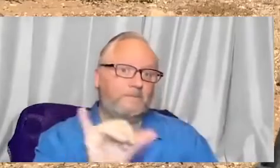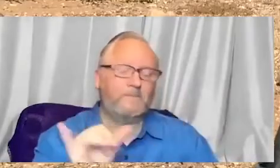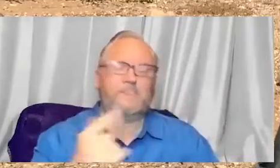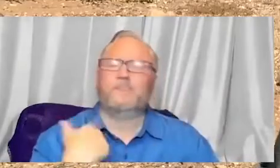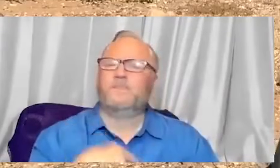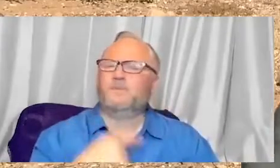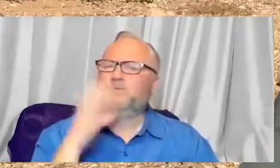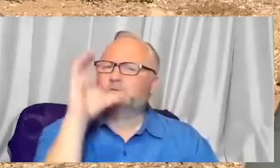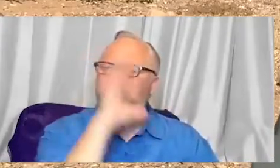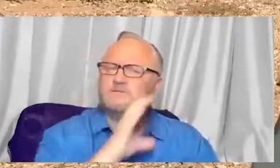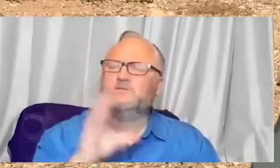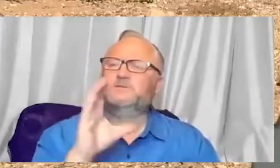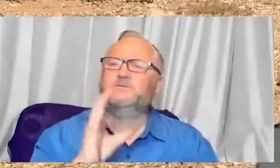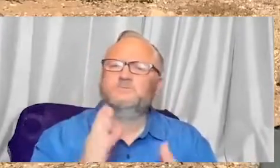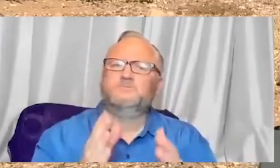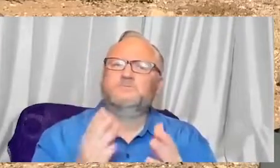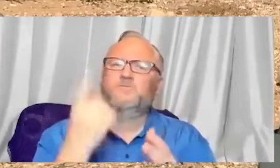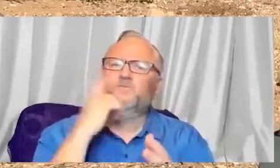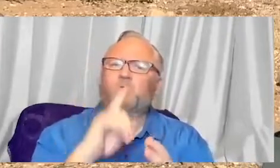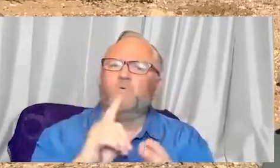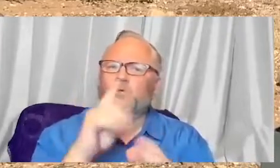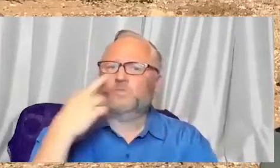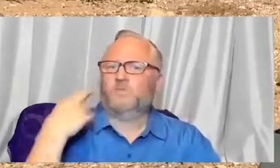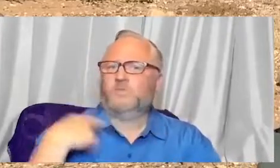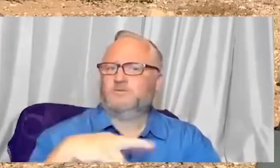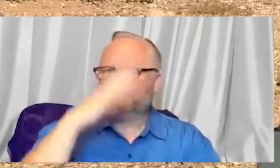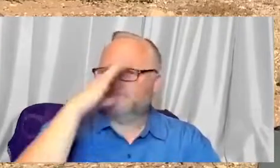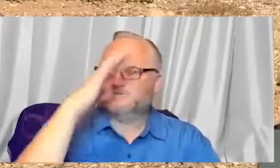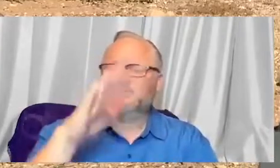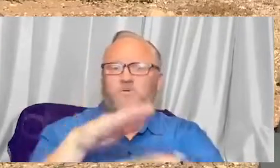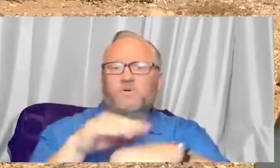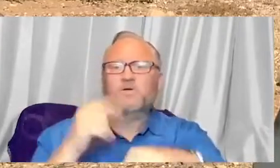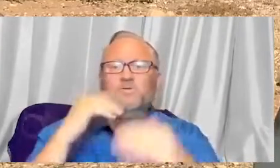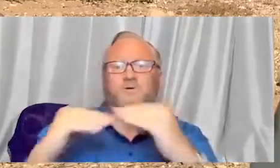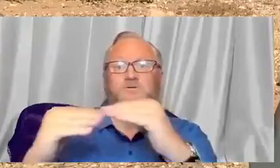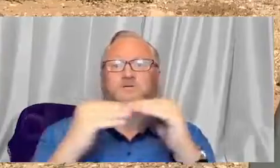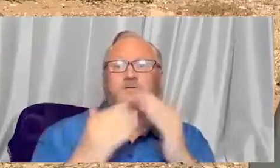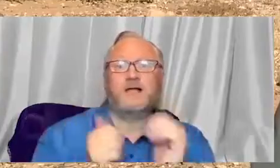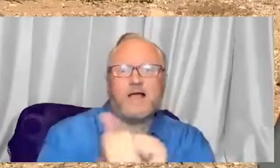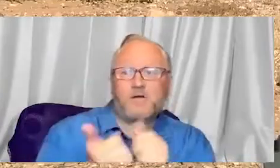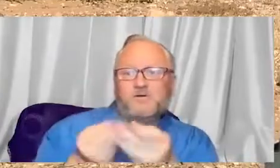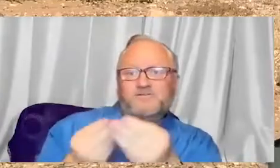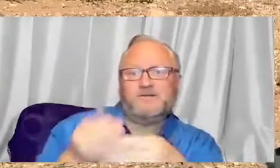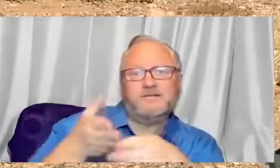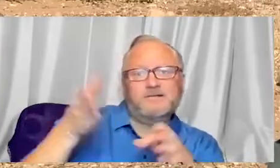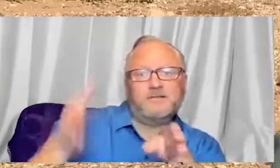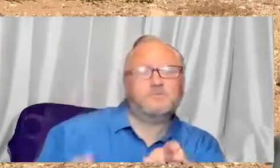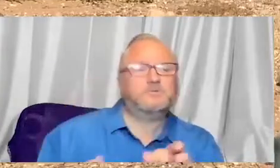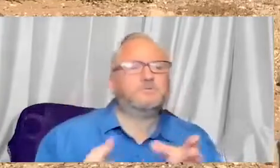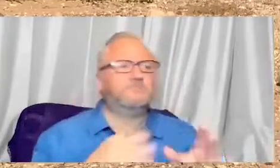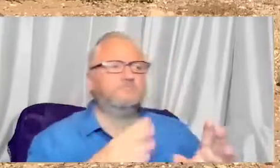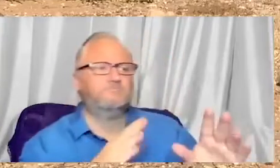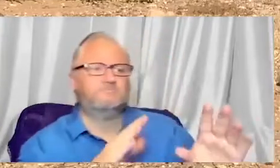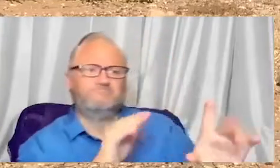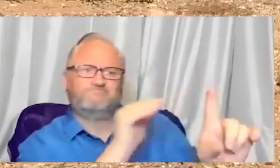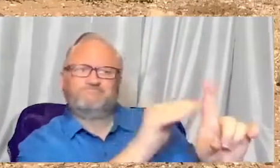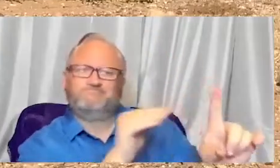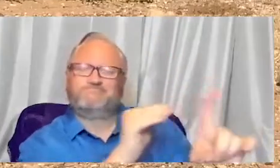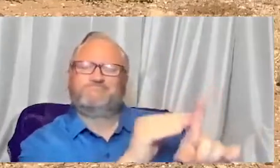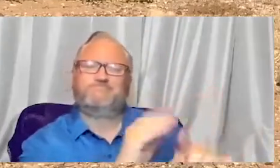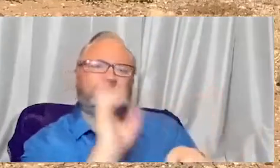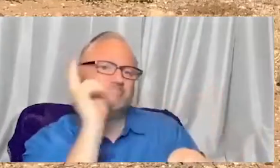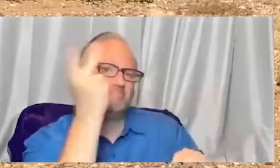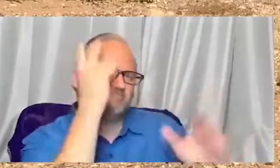theological call to justice through feeding our neighbors, petitioning legislators, attending local, state,